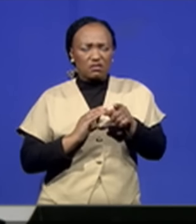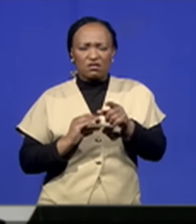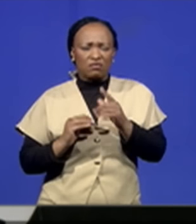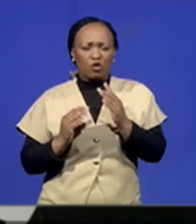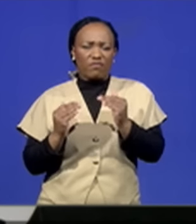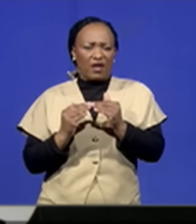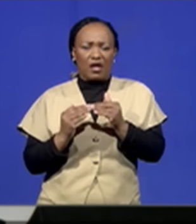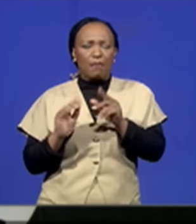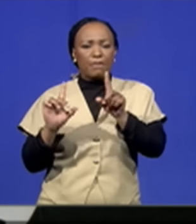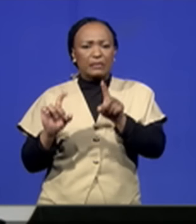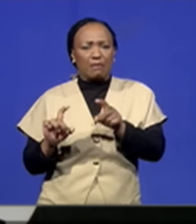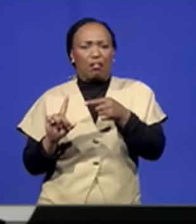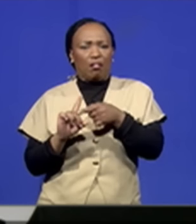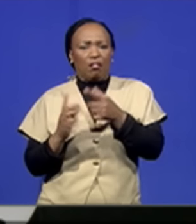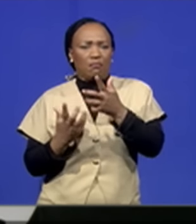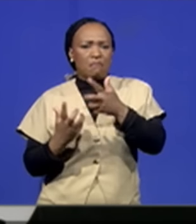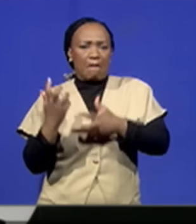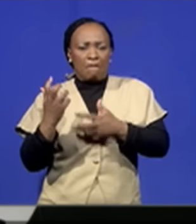head.